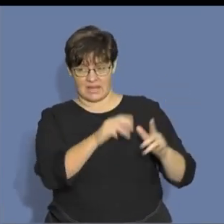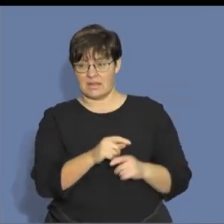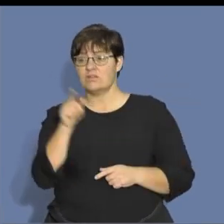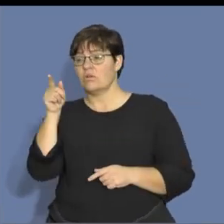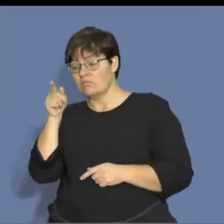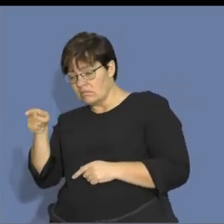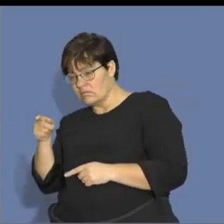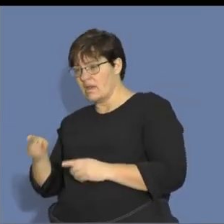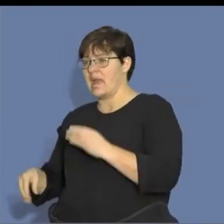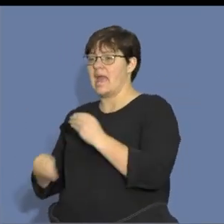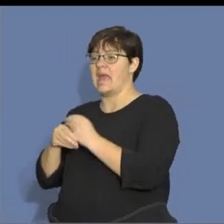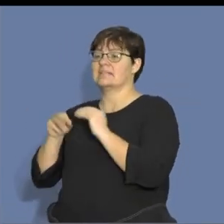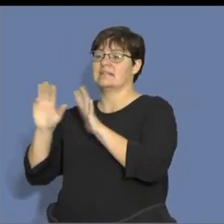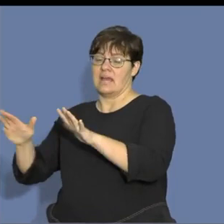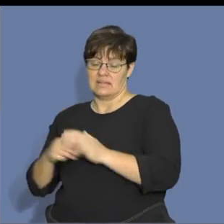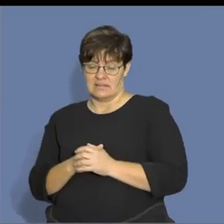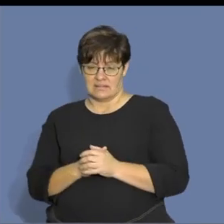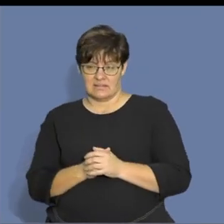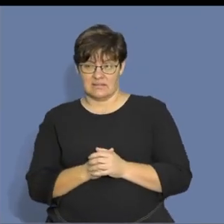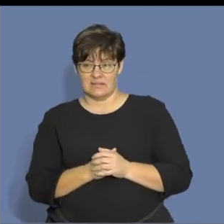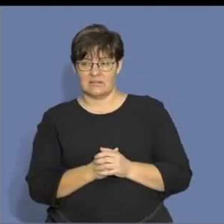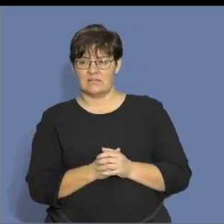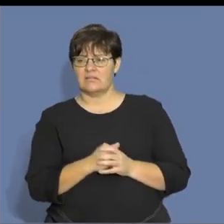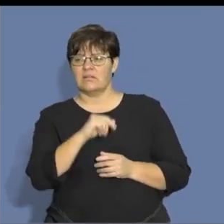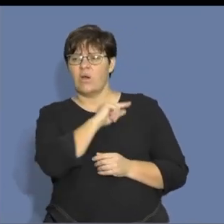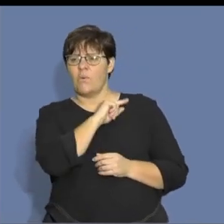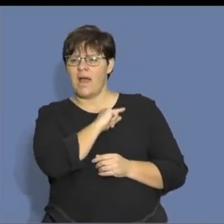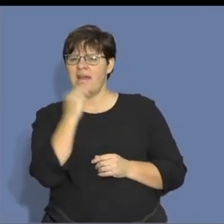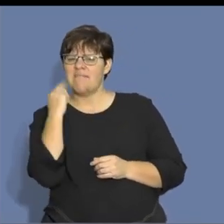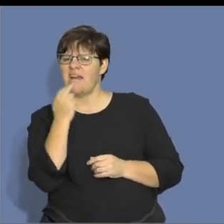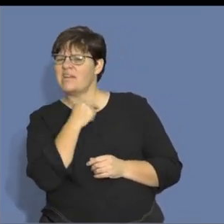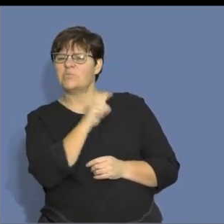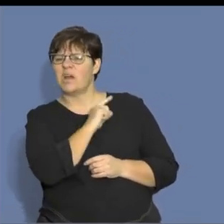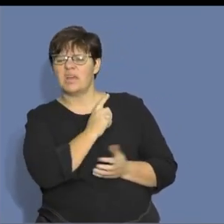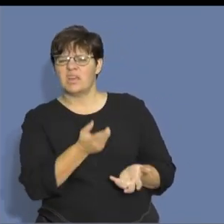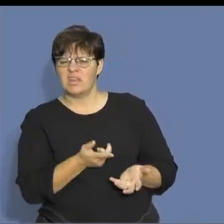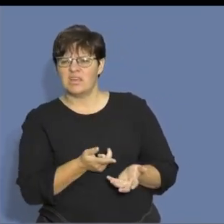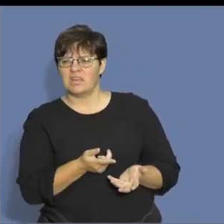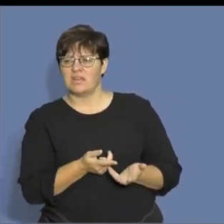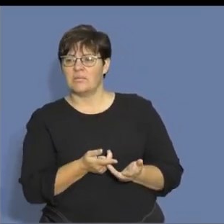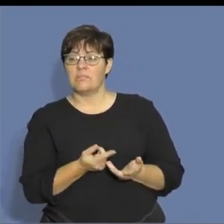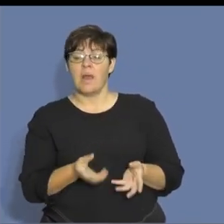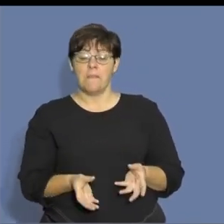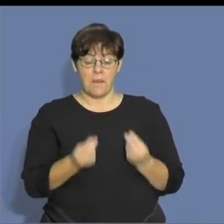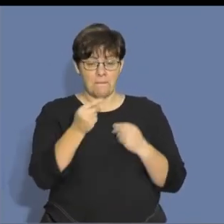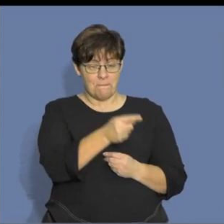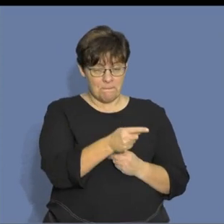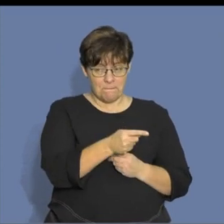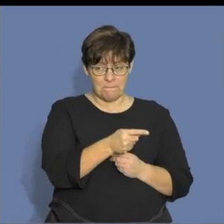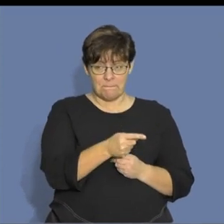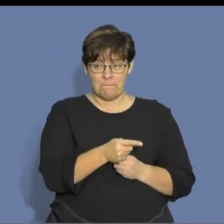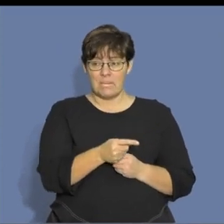added 9 on both sides. And why this is nice is because once I have it in this